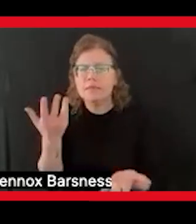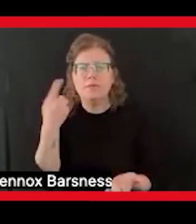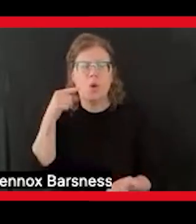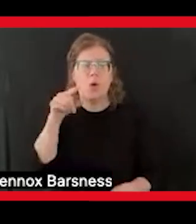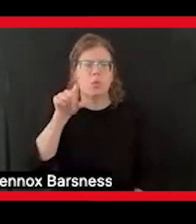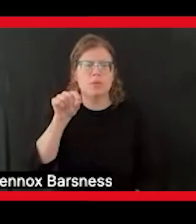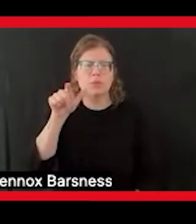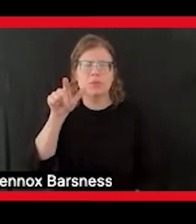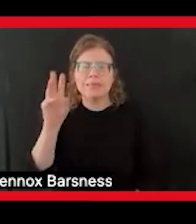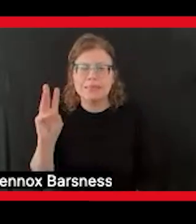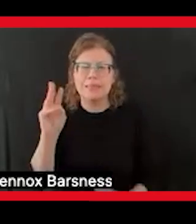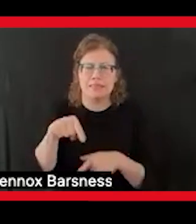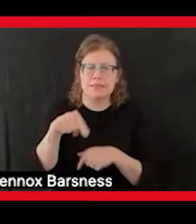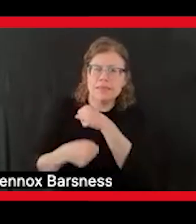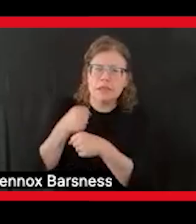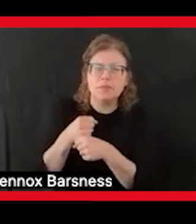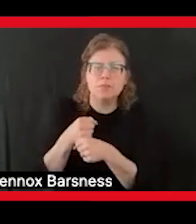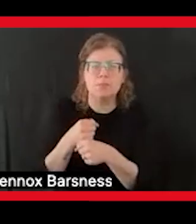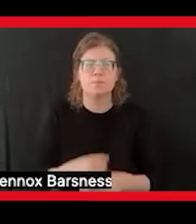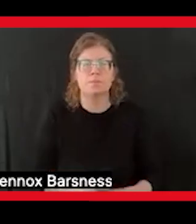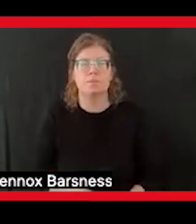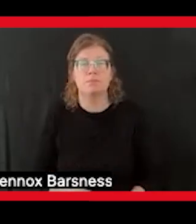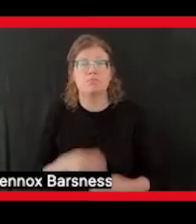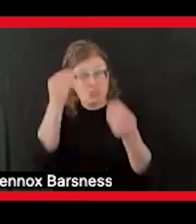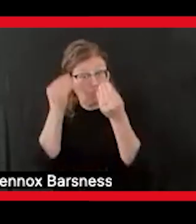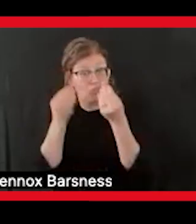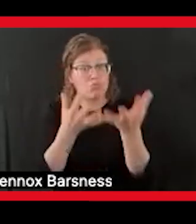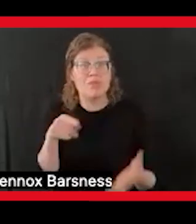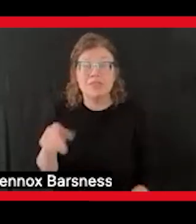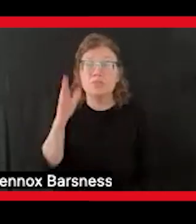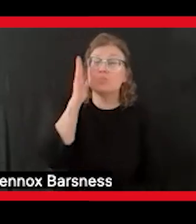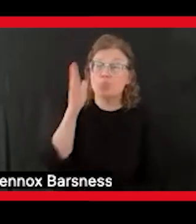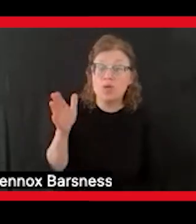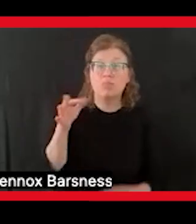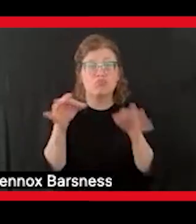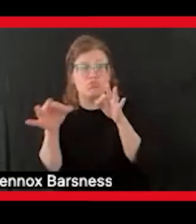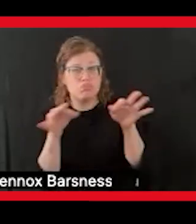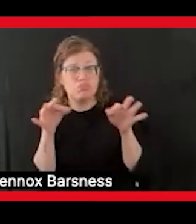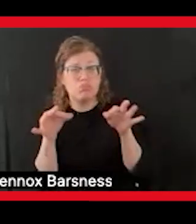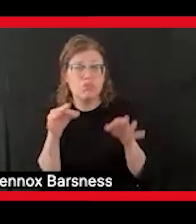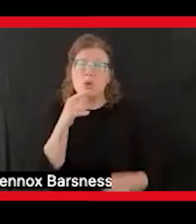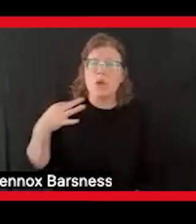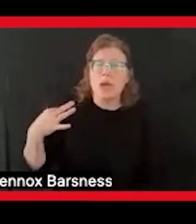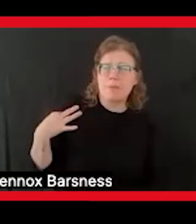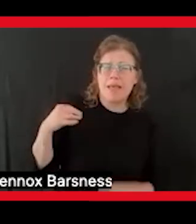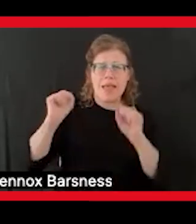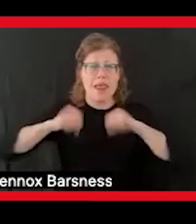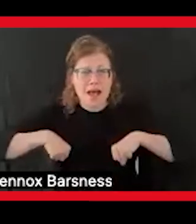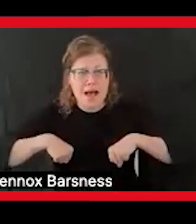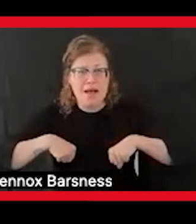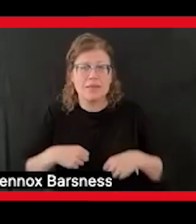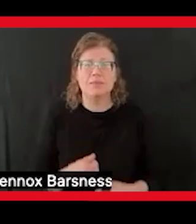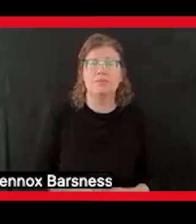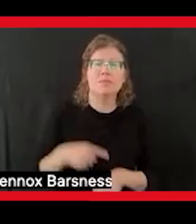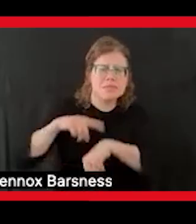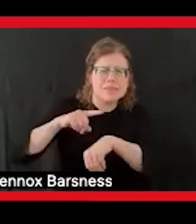past years of running this program that should be helpful to applicants. But please note that the most complete and